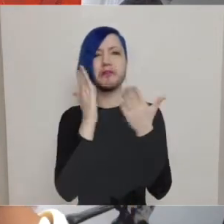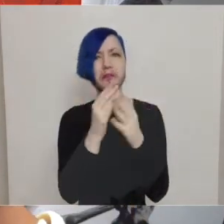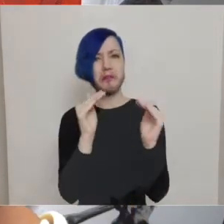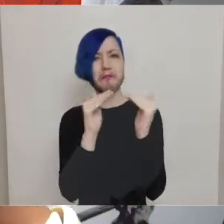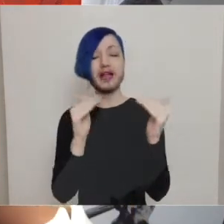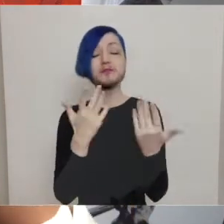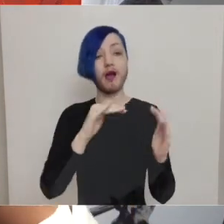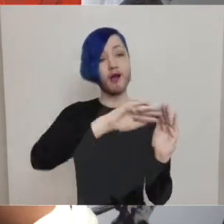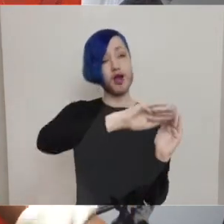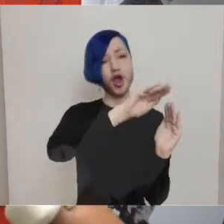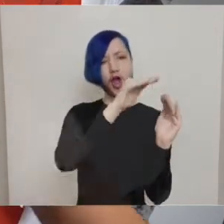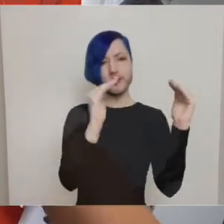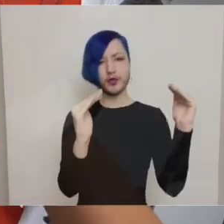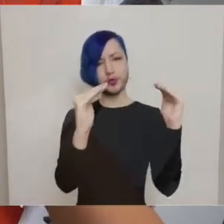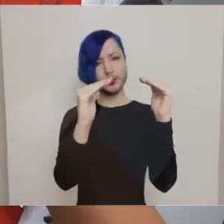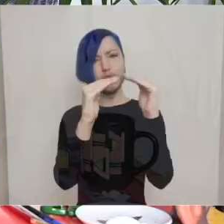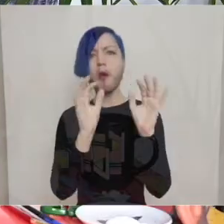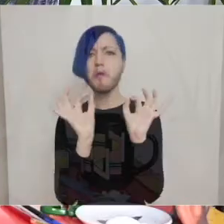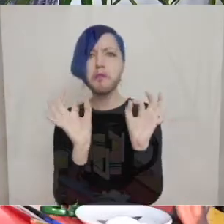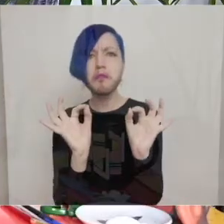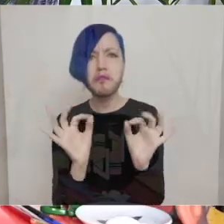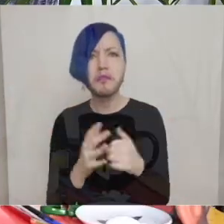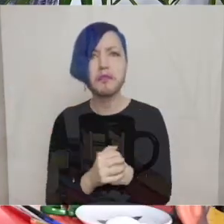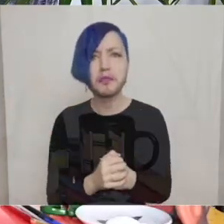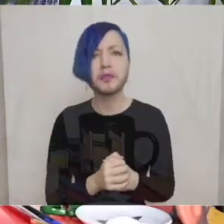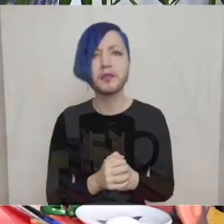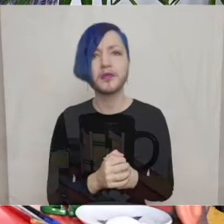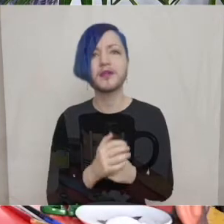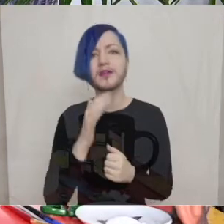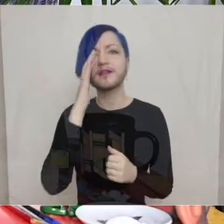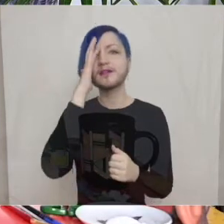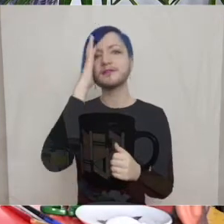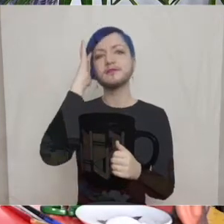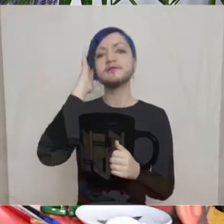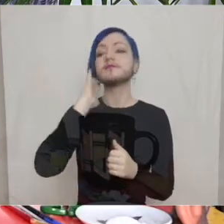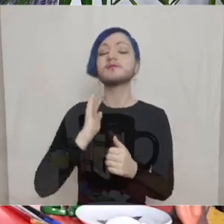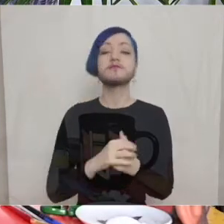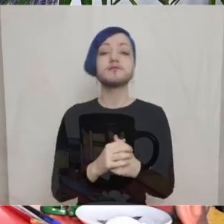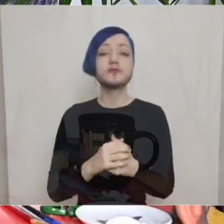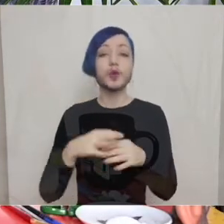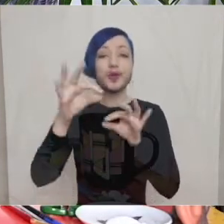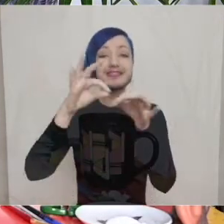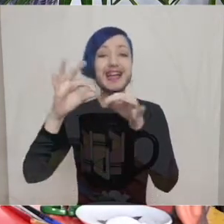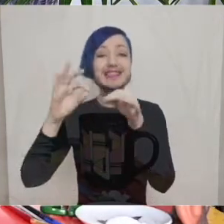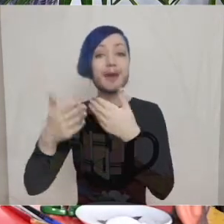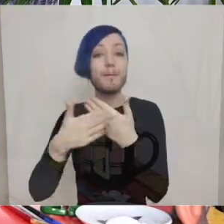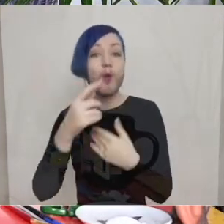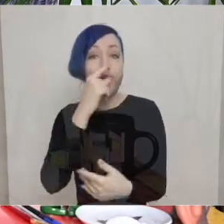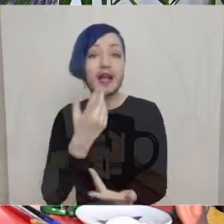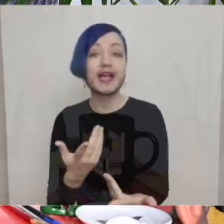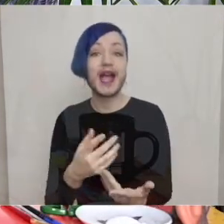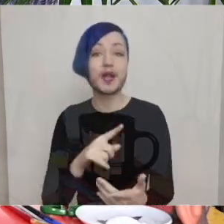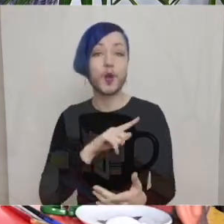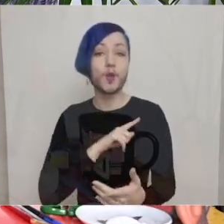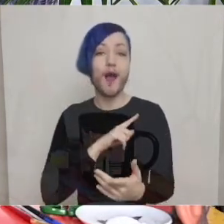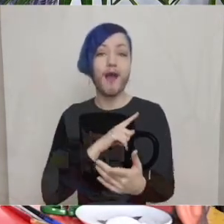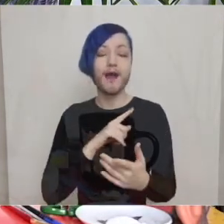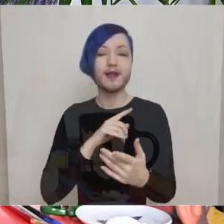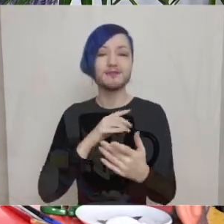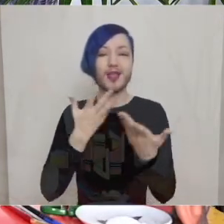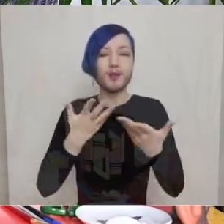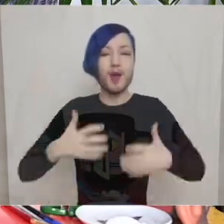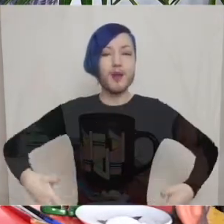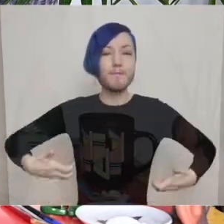curve works very well. And what you could do is carry on tearing to bring back